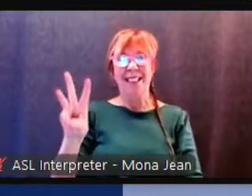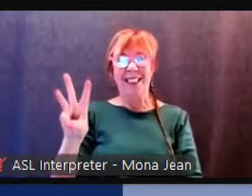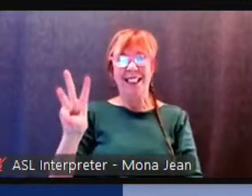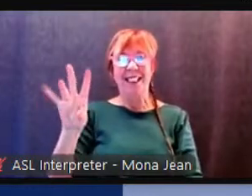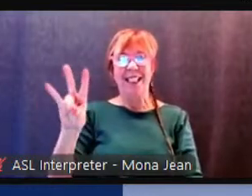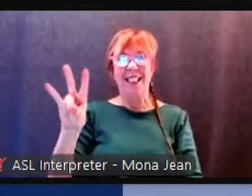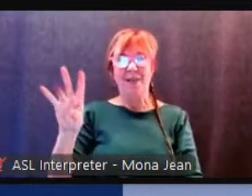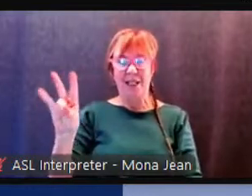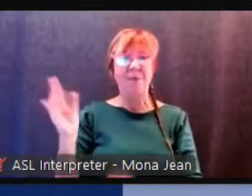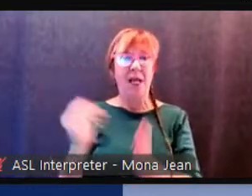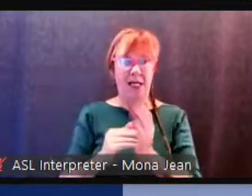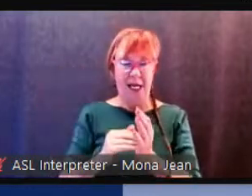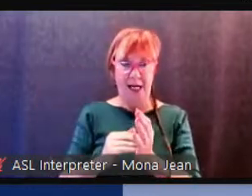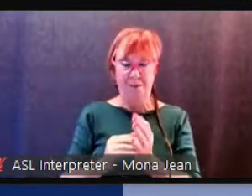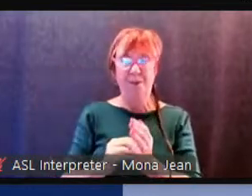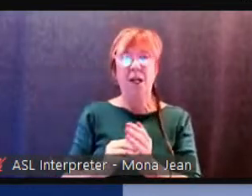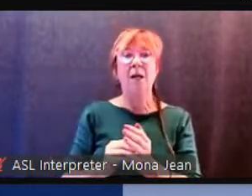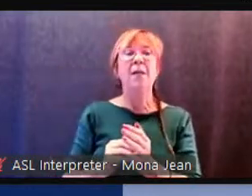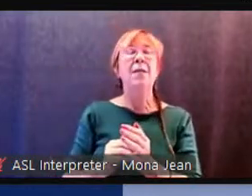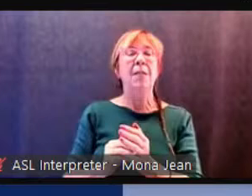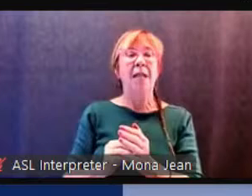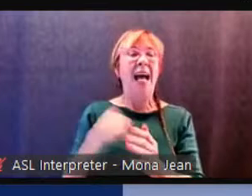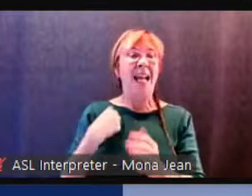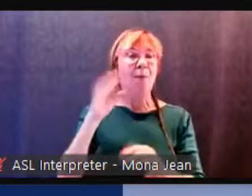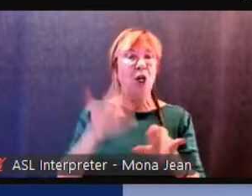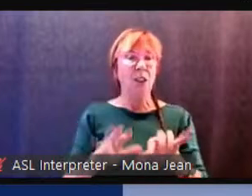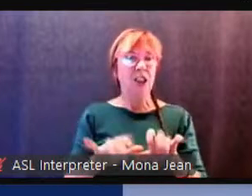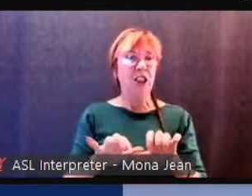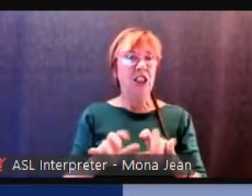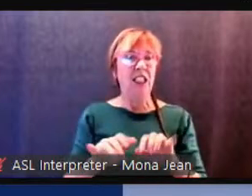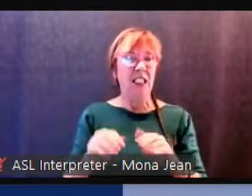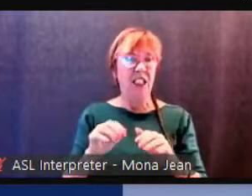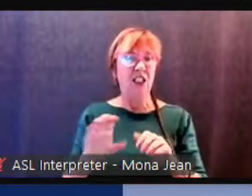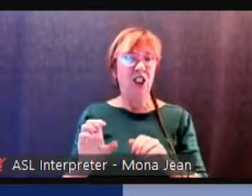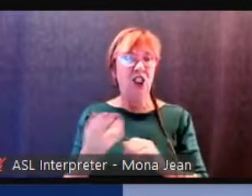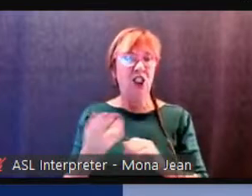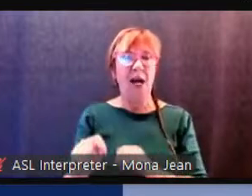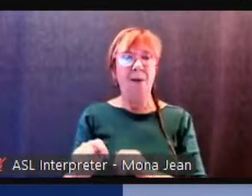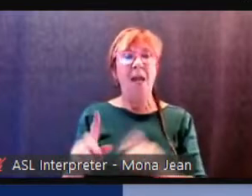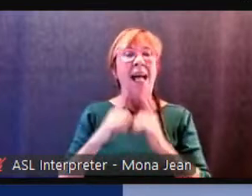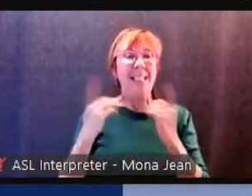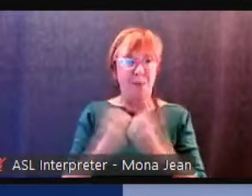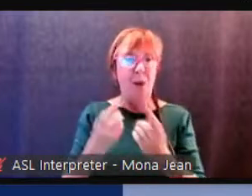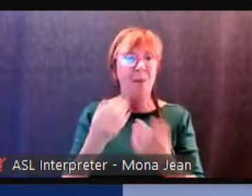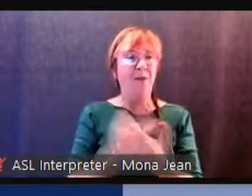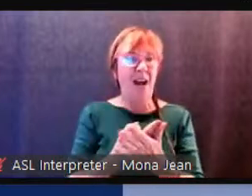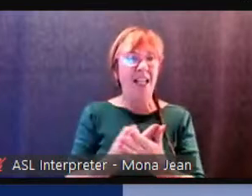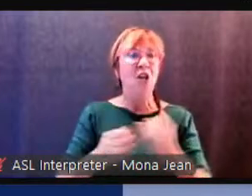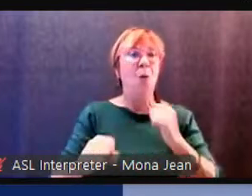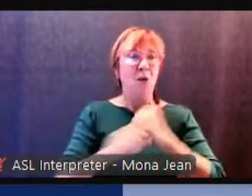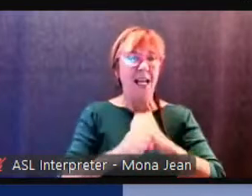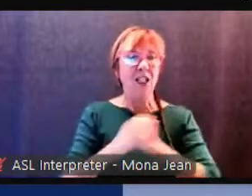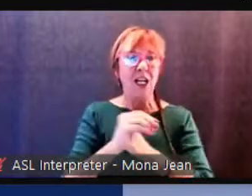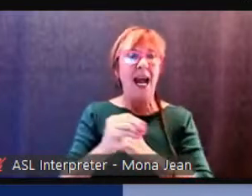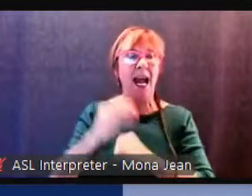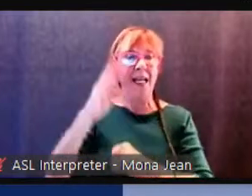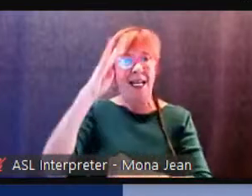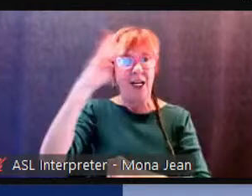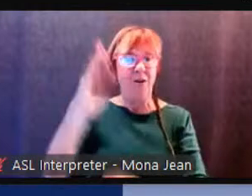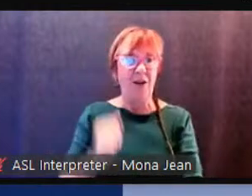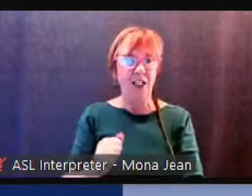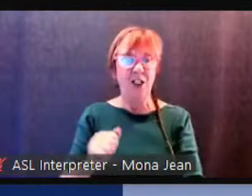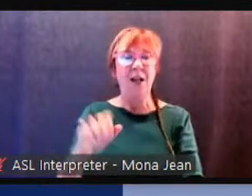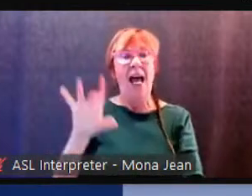866-275-2677. So I'm going to repeat that, and I'm going to also put it in the chat. The Department of Financial Protection and Innovation is